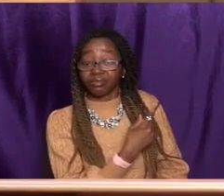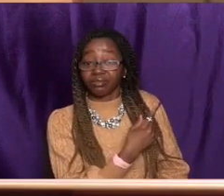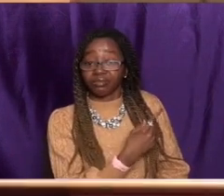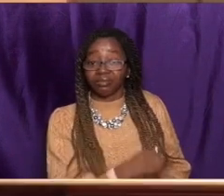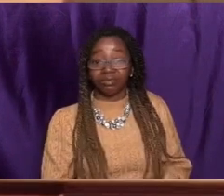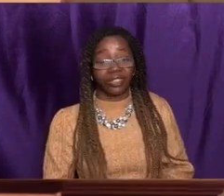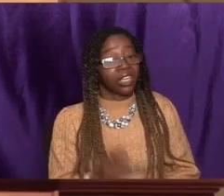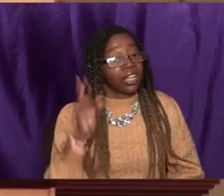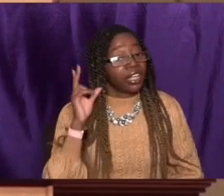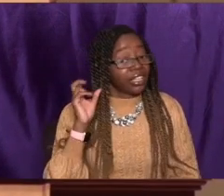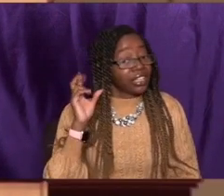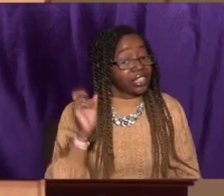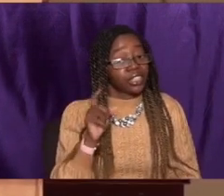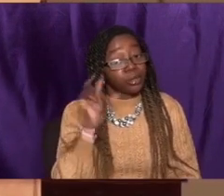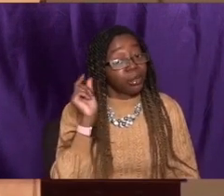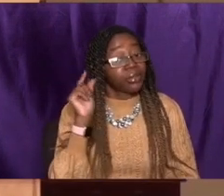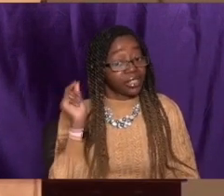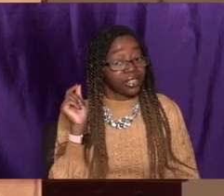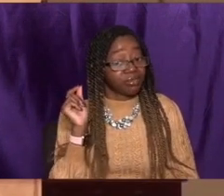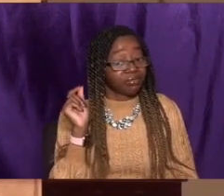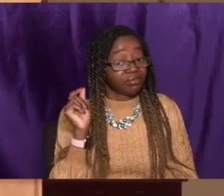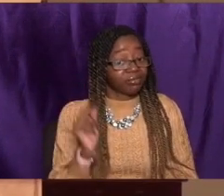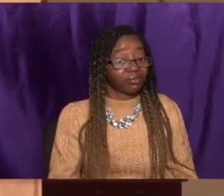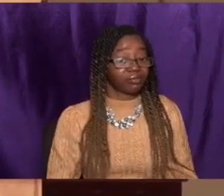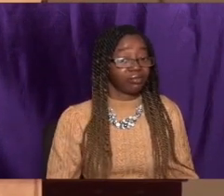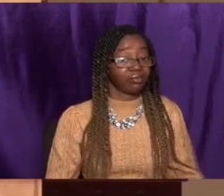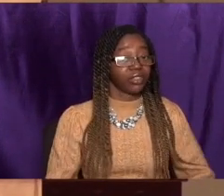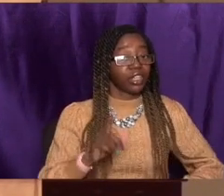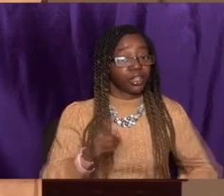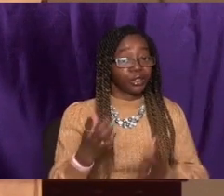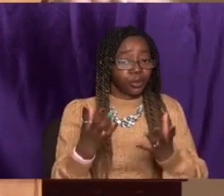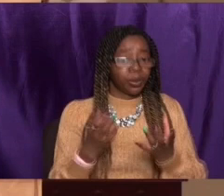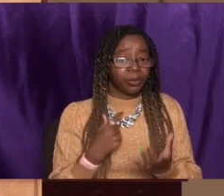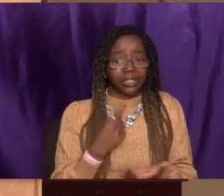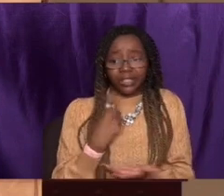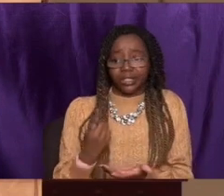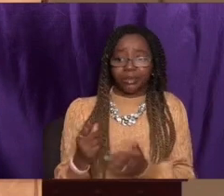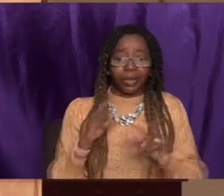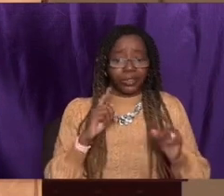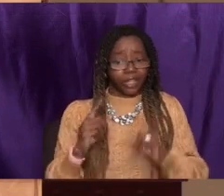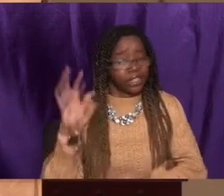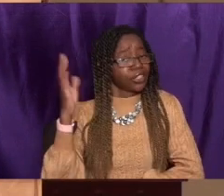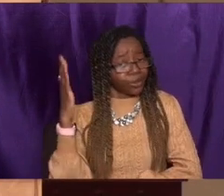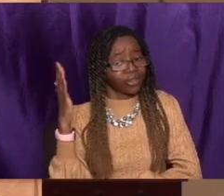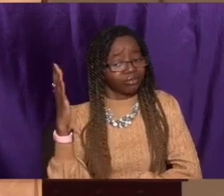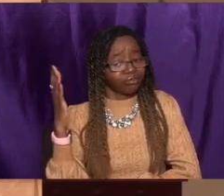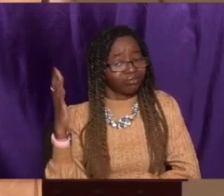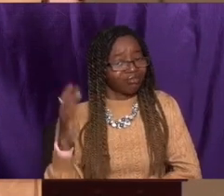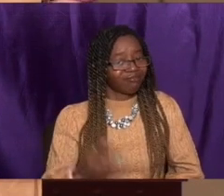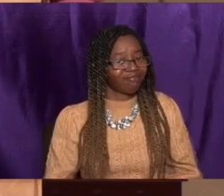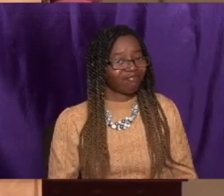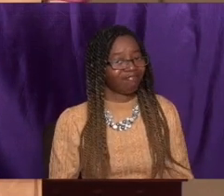And listen to Moses now. And you expect me to tell them that I was talking to this bush?